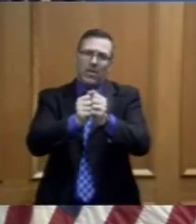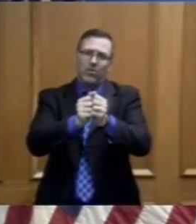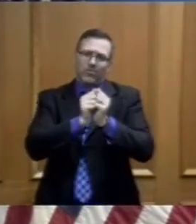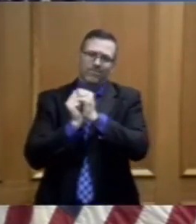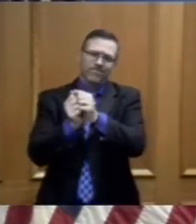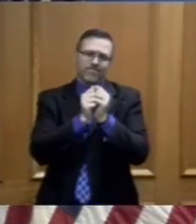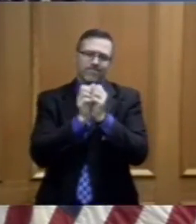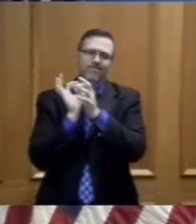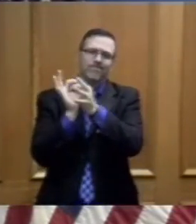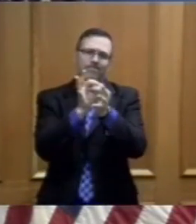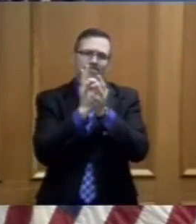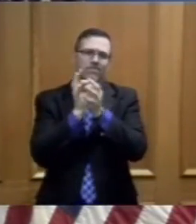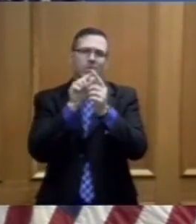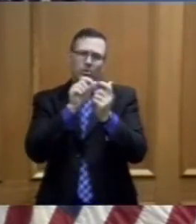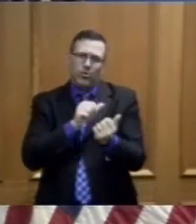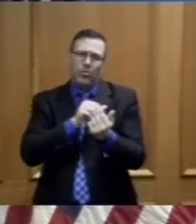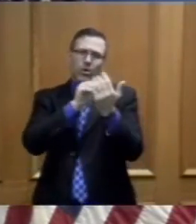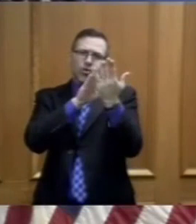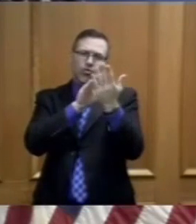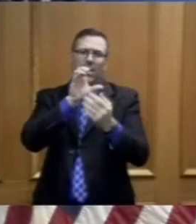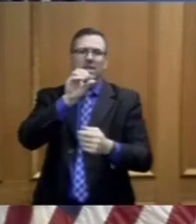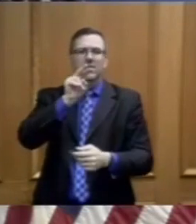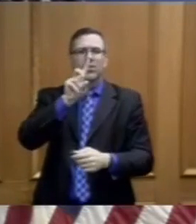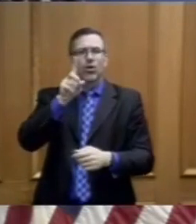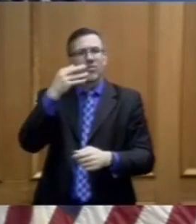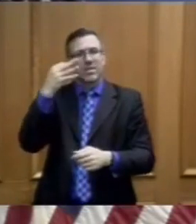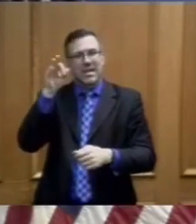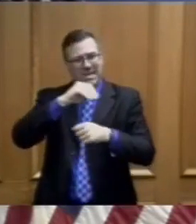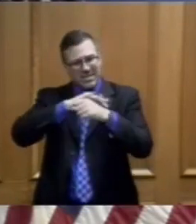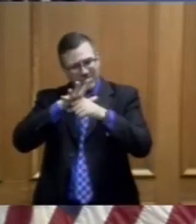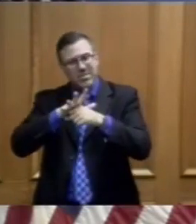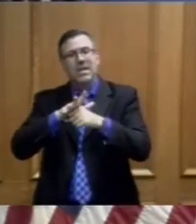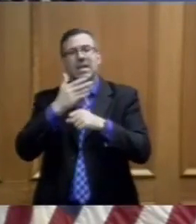address COVID-19 in the best way possible that we